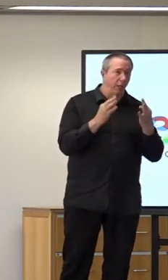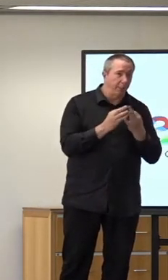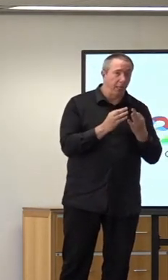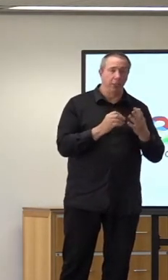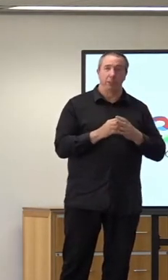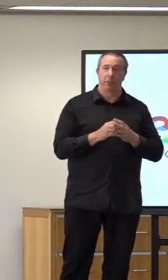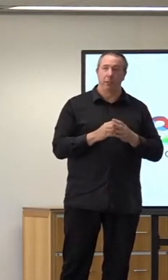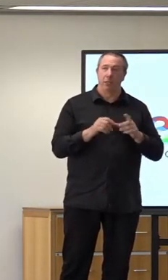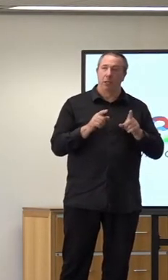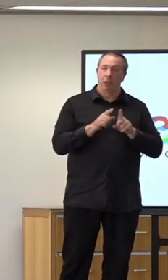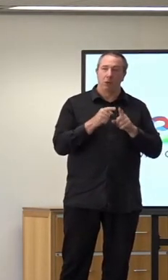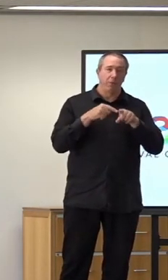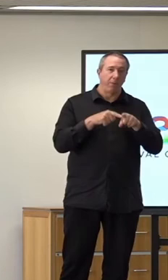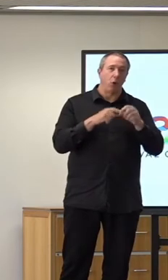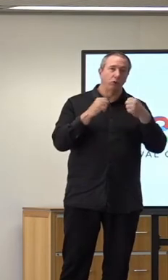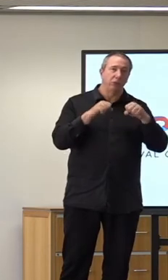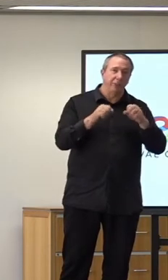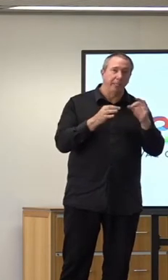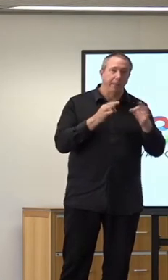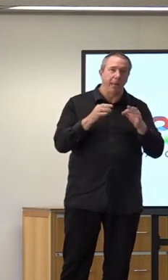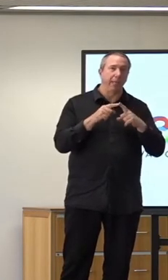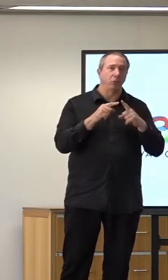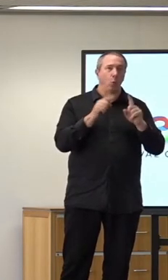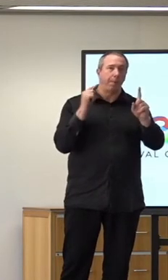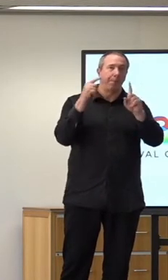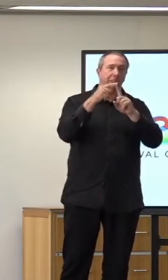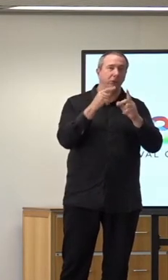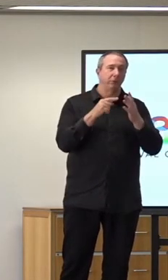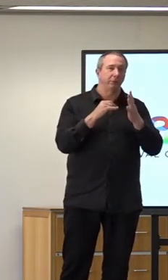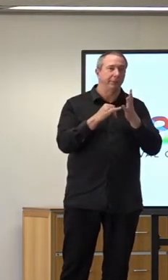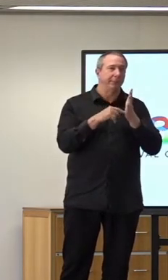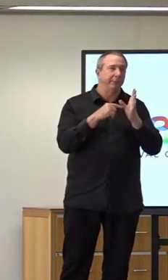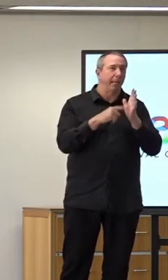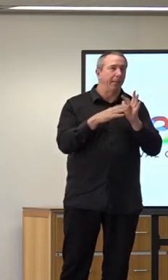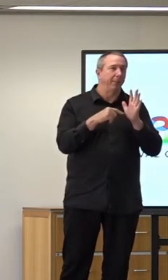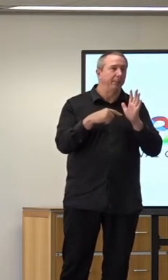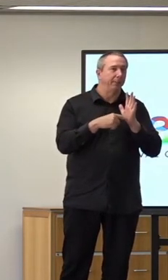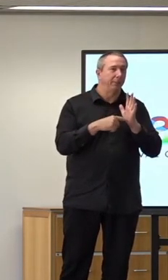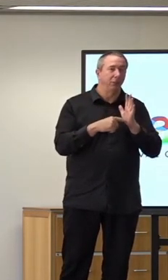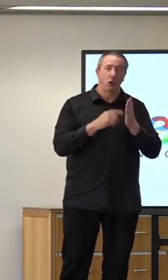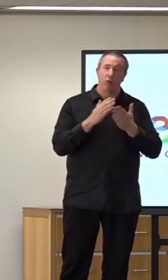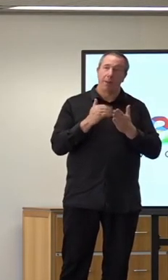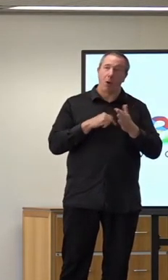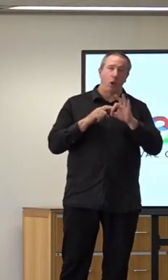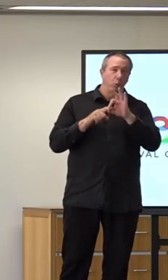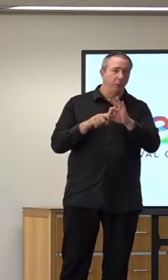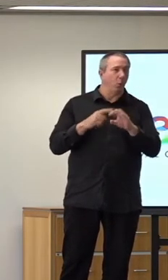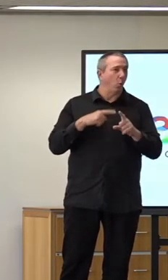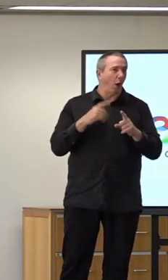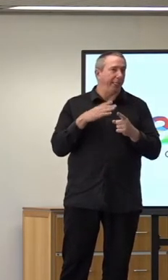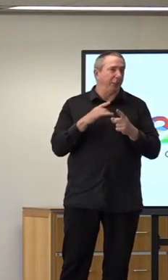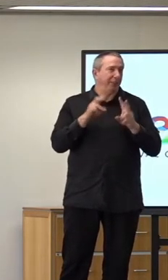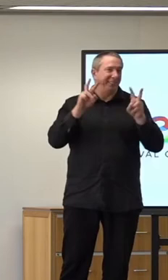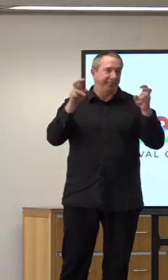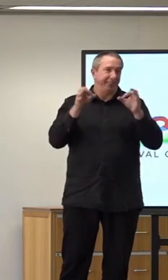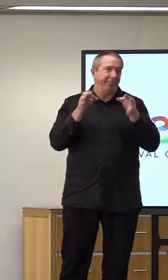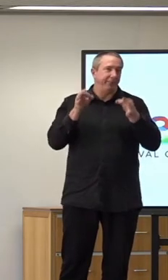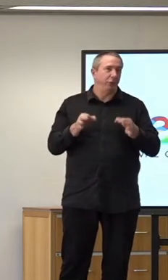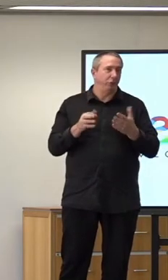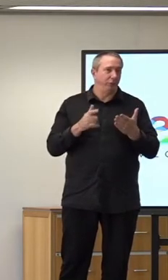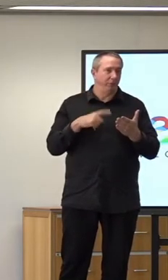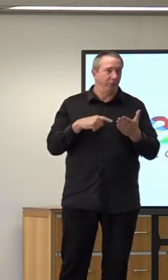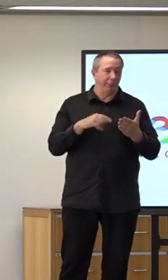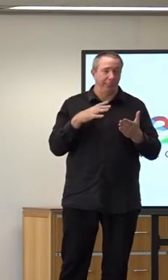strategic plan and a mission statement and values and all that sort of thing. And why do we even need definitions is my sort of thing. I mean, that in itself just really